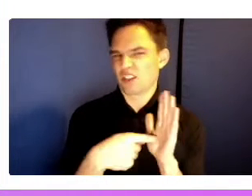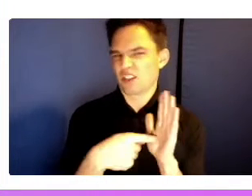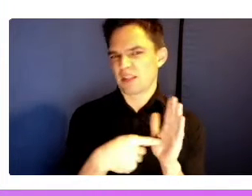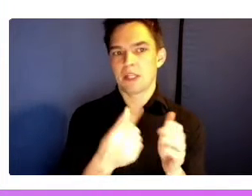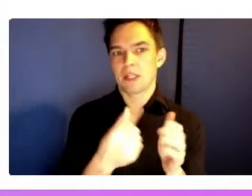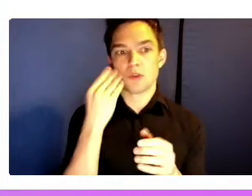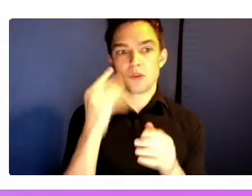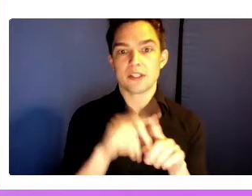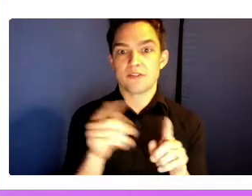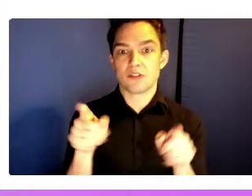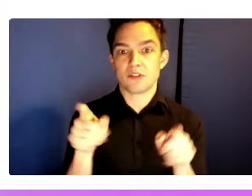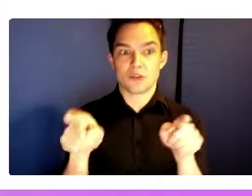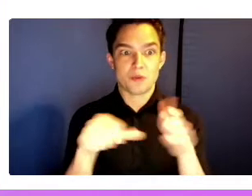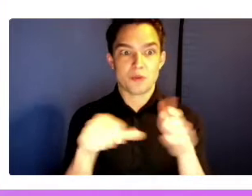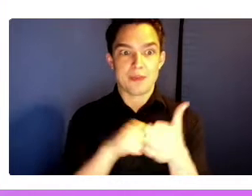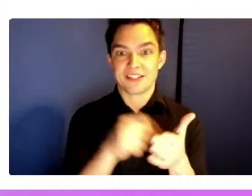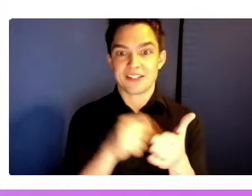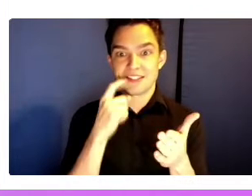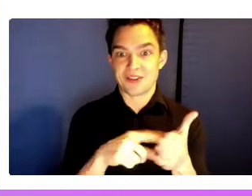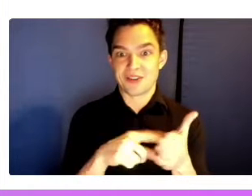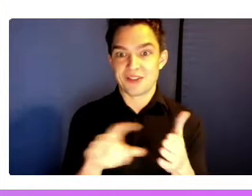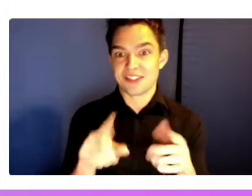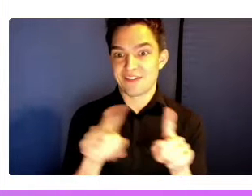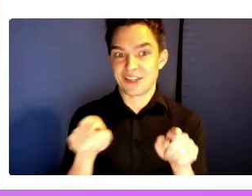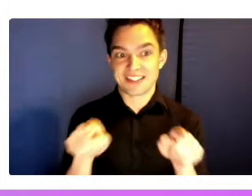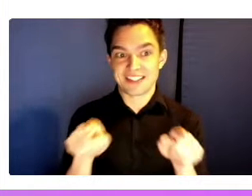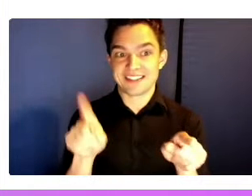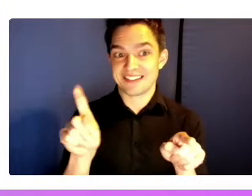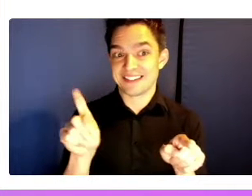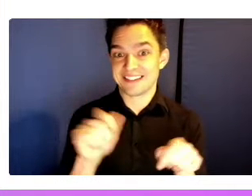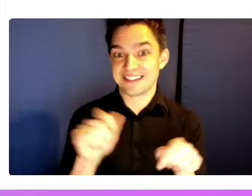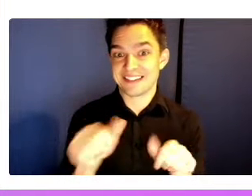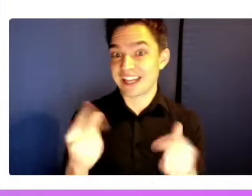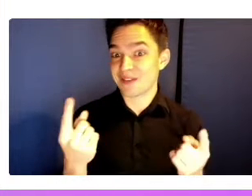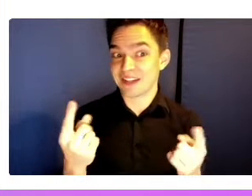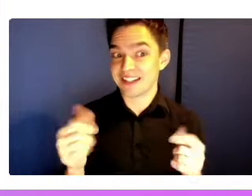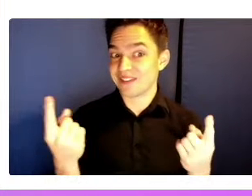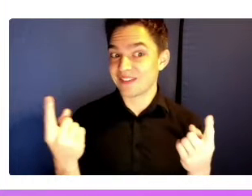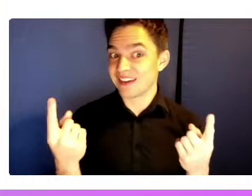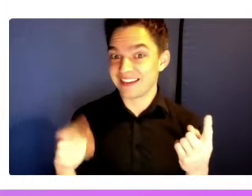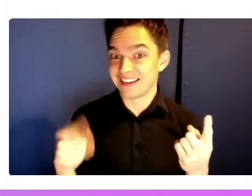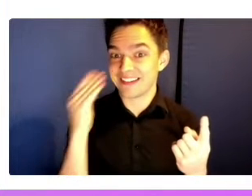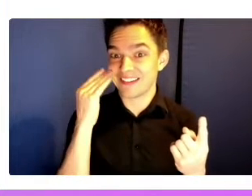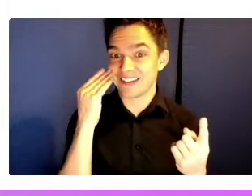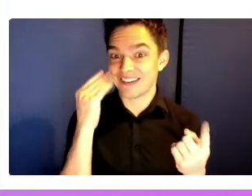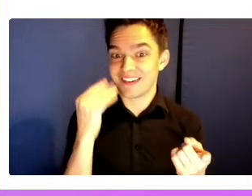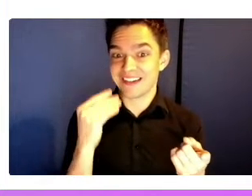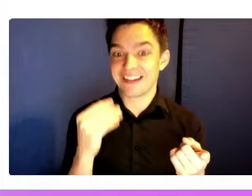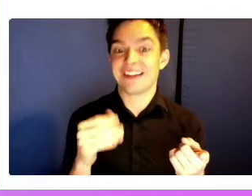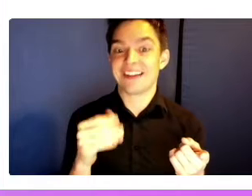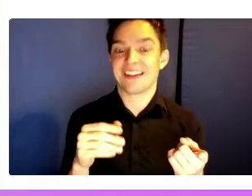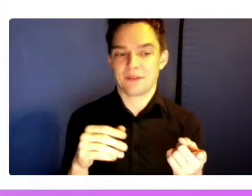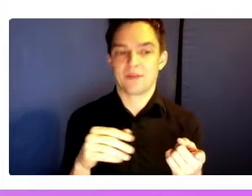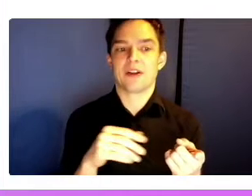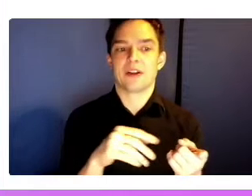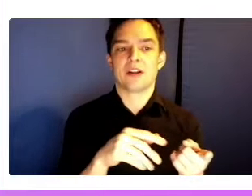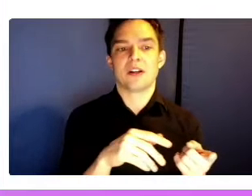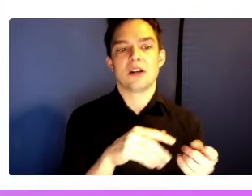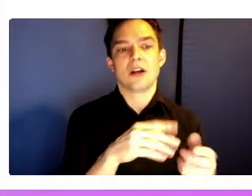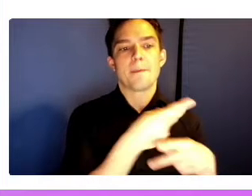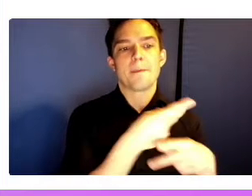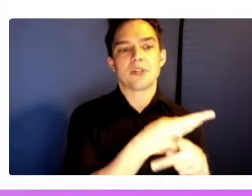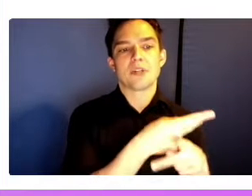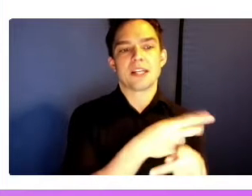these 2 pages? Anyone? Anyone? Well, one is on the